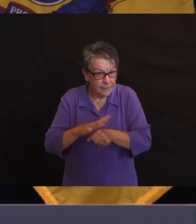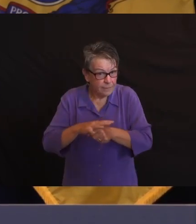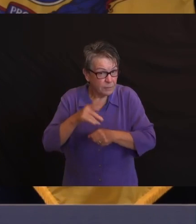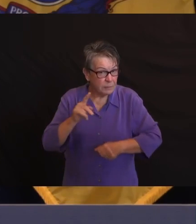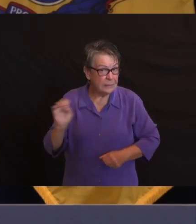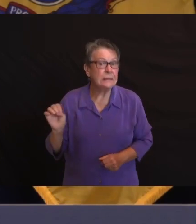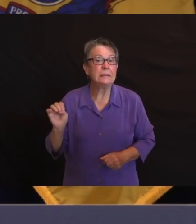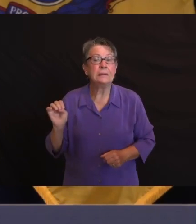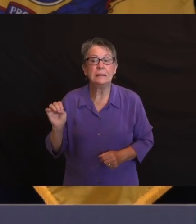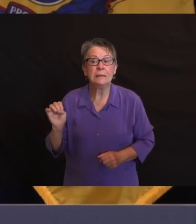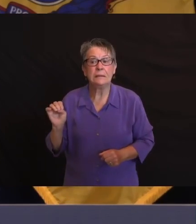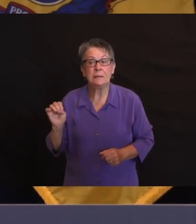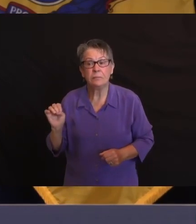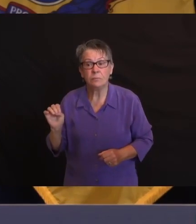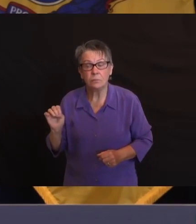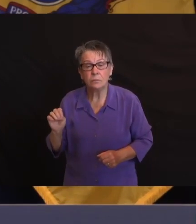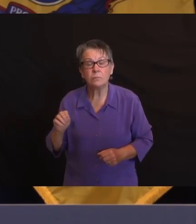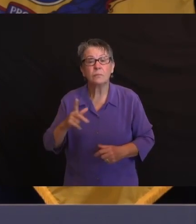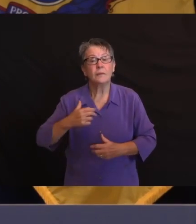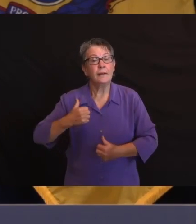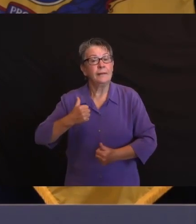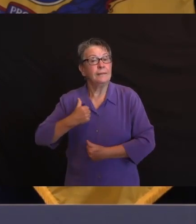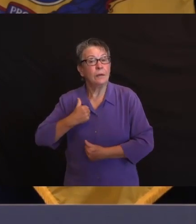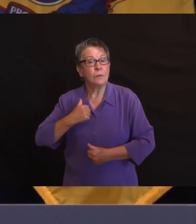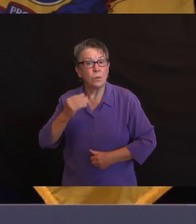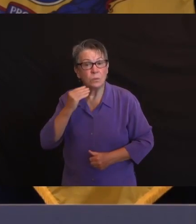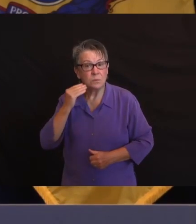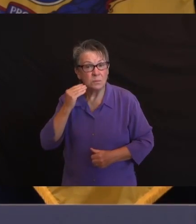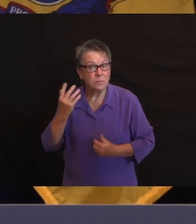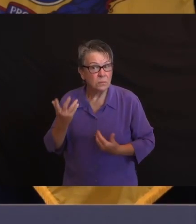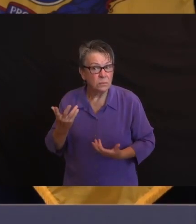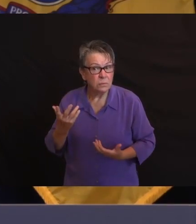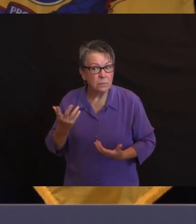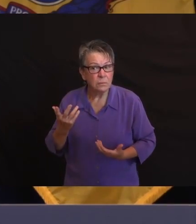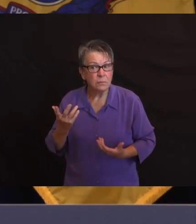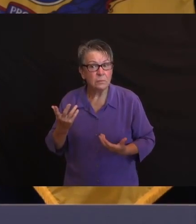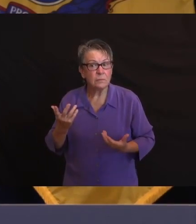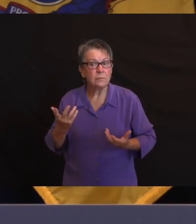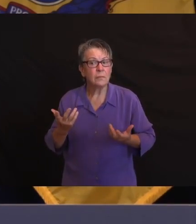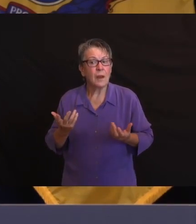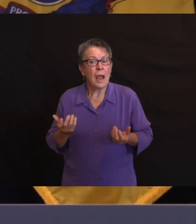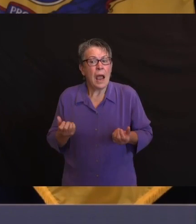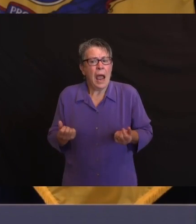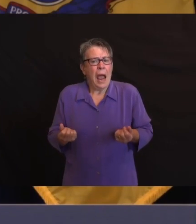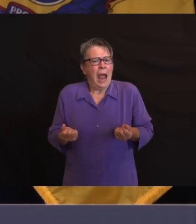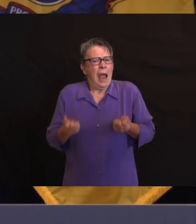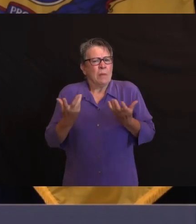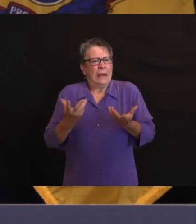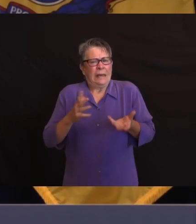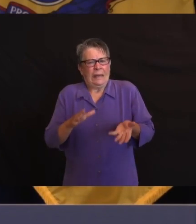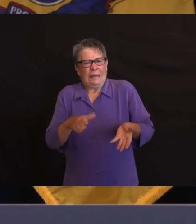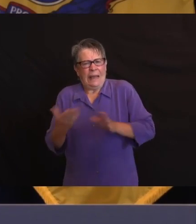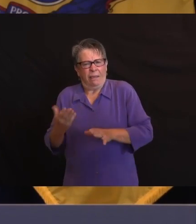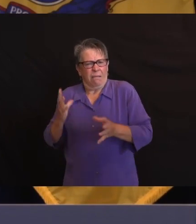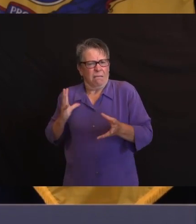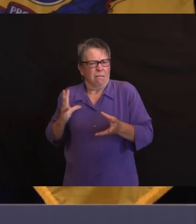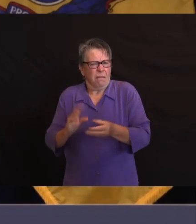deaths statewide are from veterans' homes? Stay close with the mic. Dustin, I literally didn't understand the bill, the first one you asked me